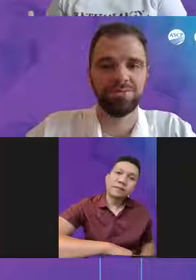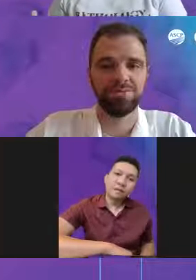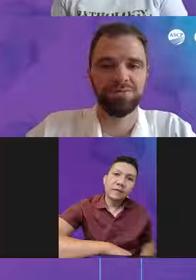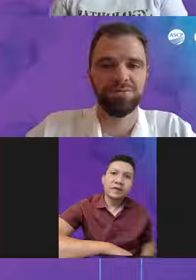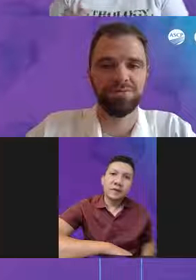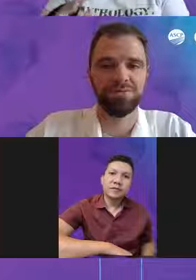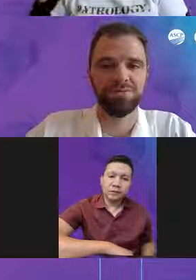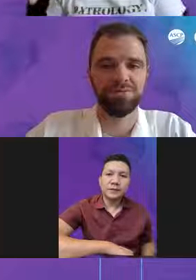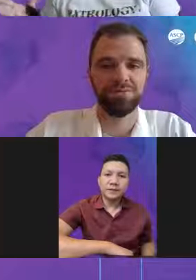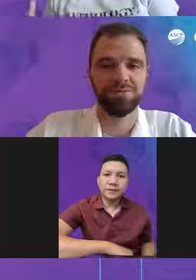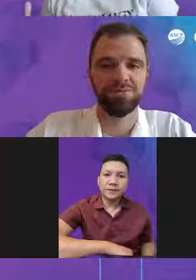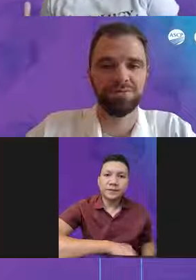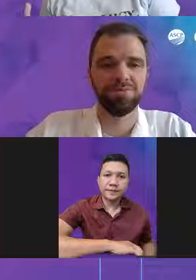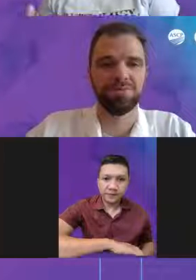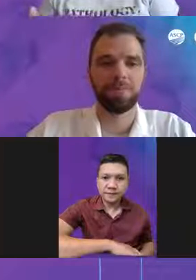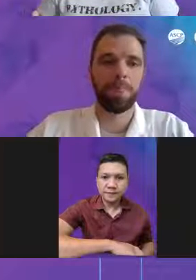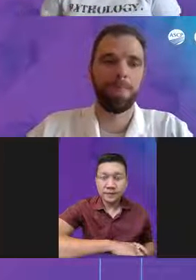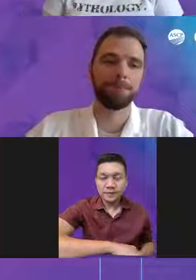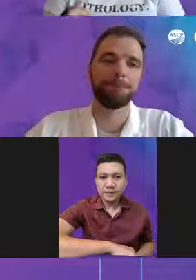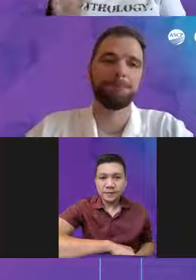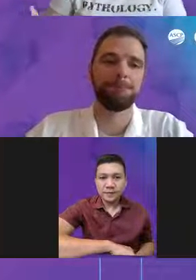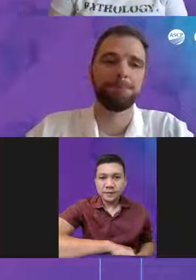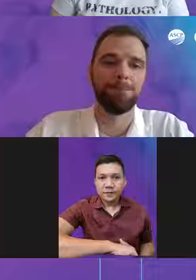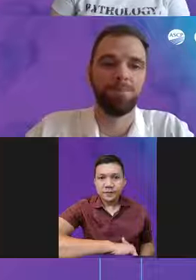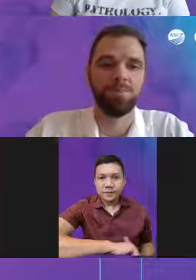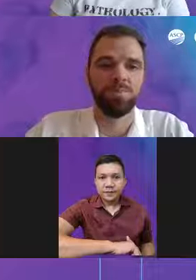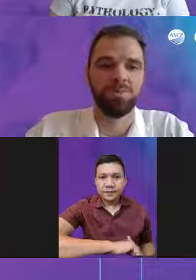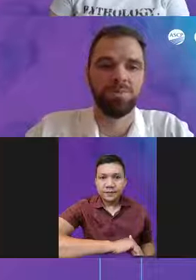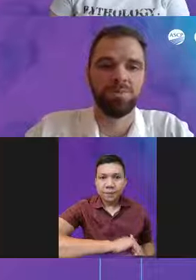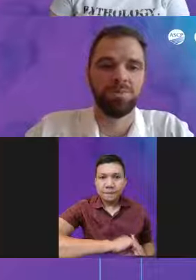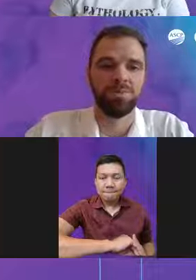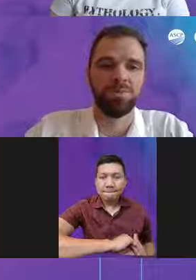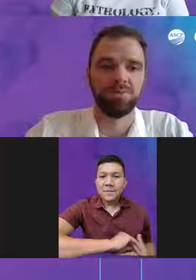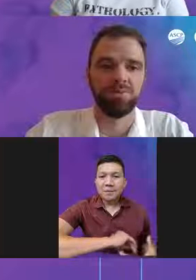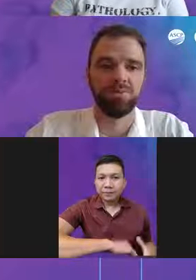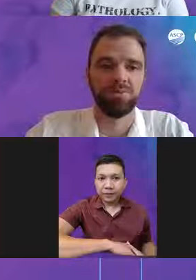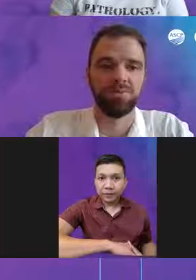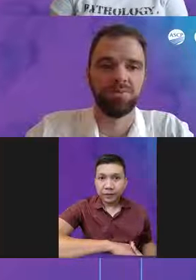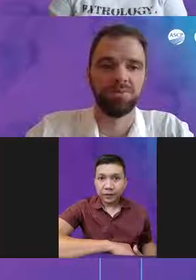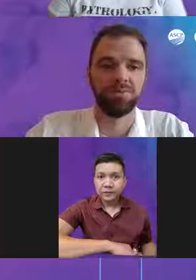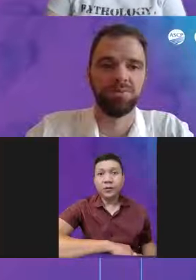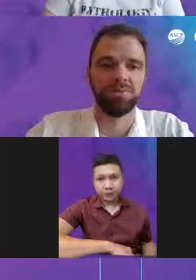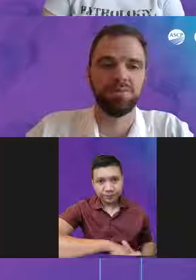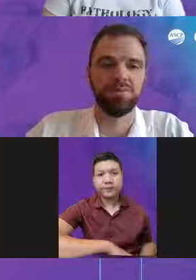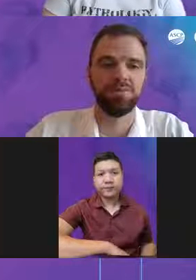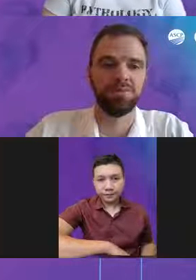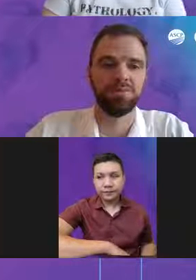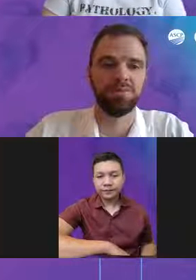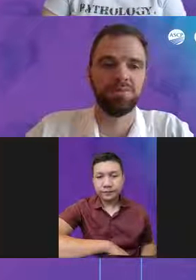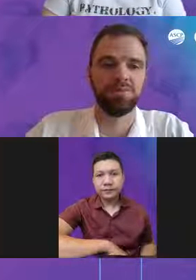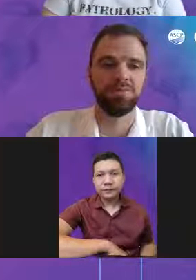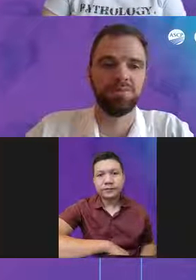versus eosinophilia, right? Because we're going to talk about eosinophils next week. I believe we're talking about